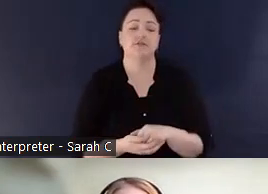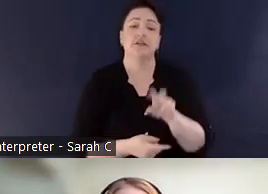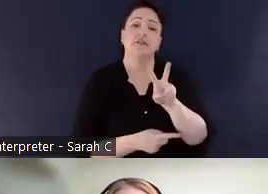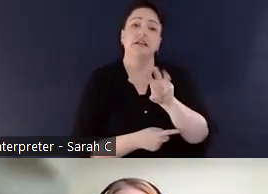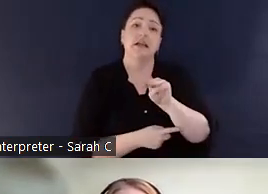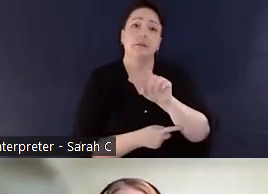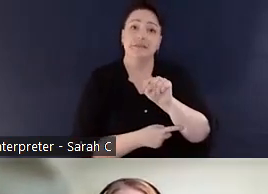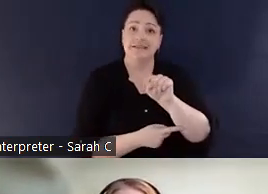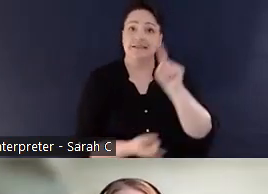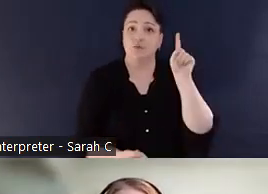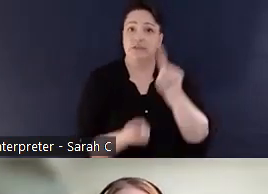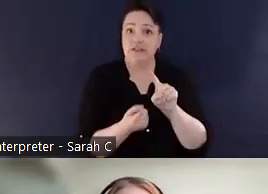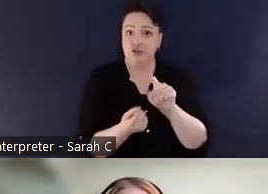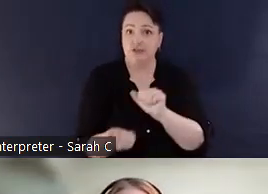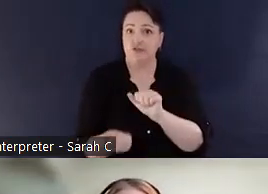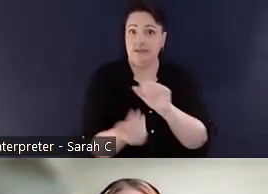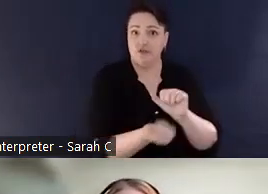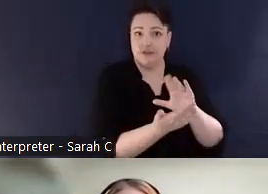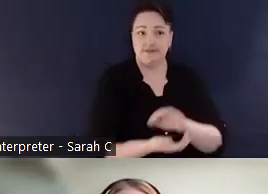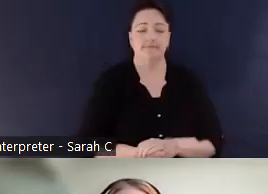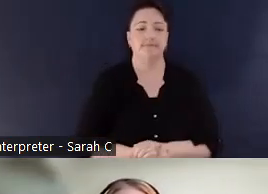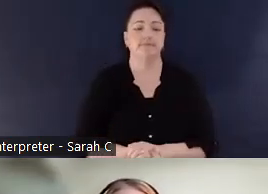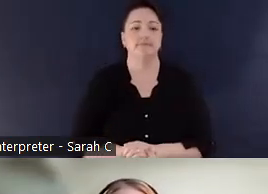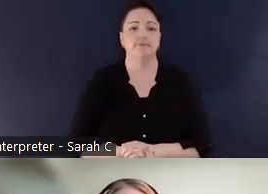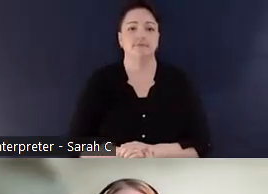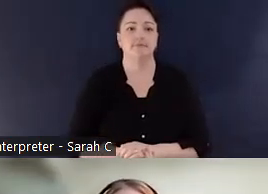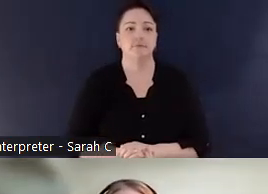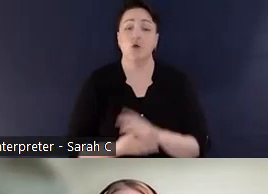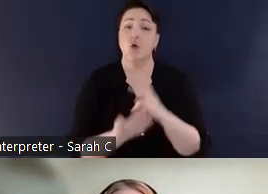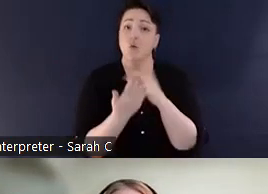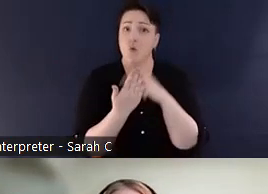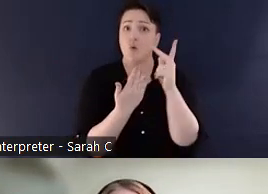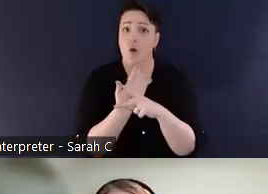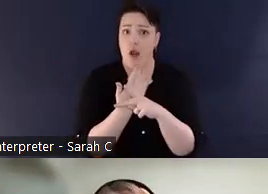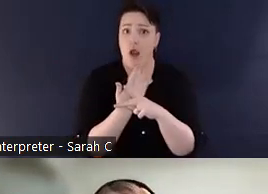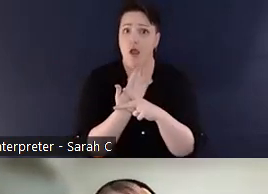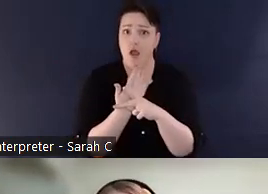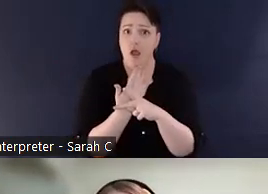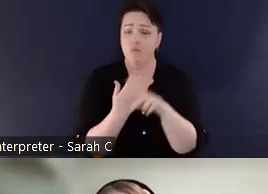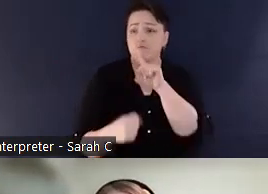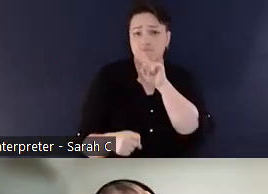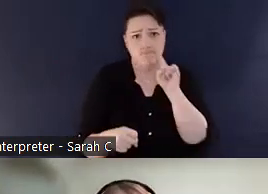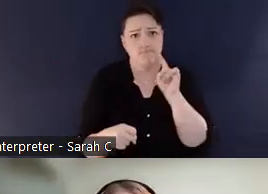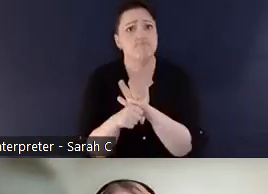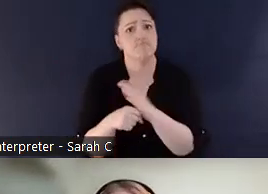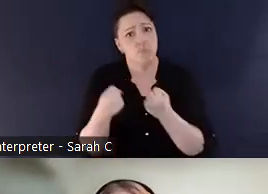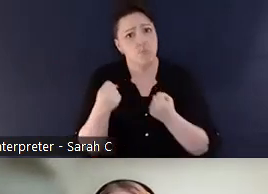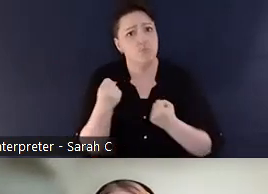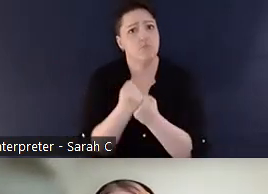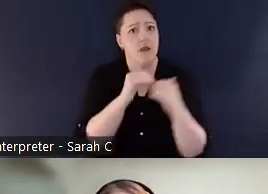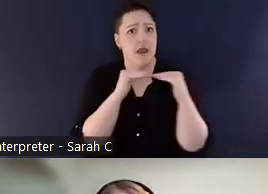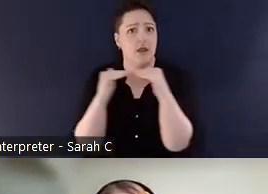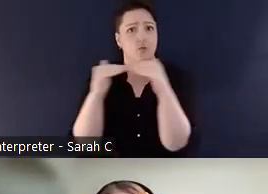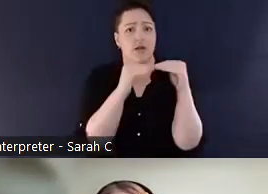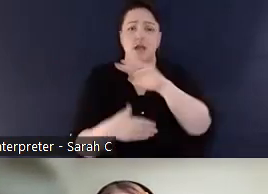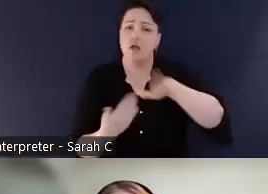strategies. We want to ensure that our program promotes and addresses equity across the 6